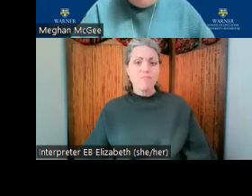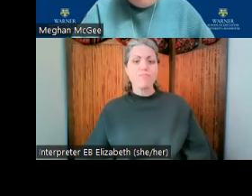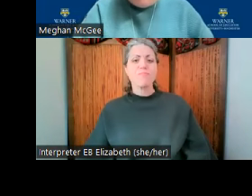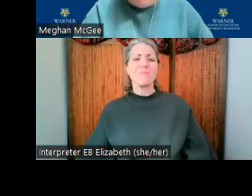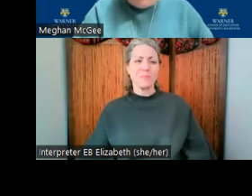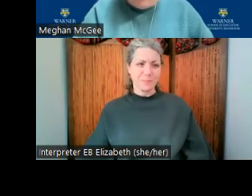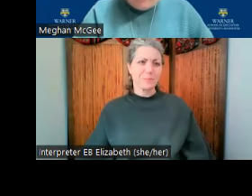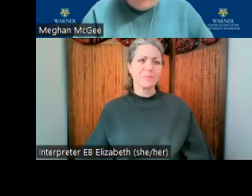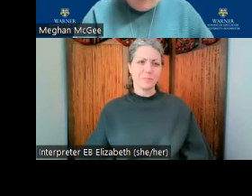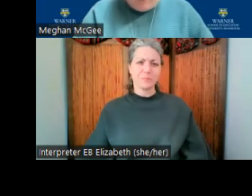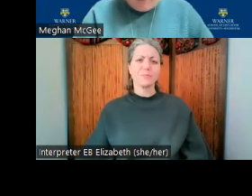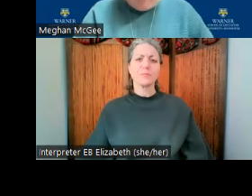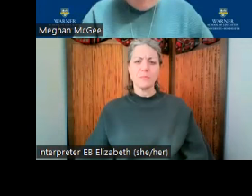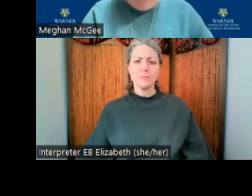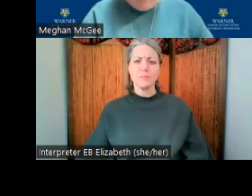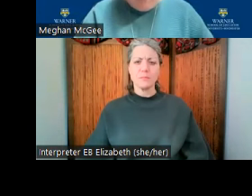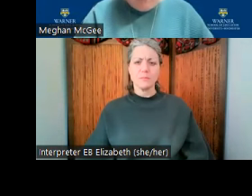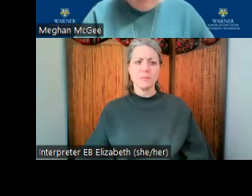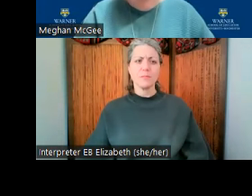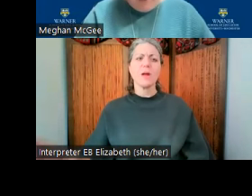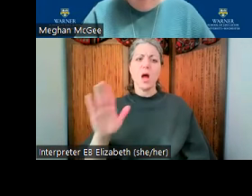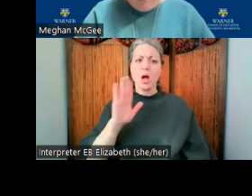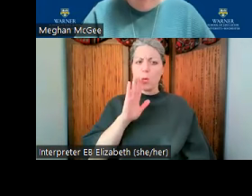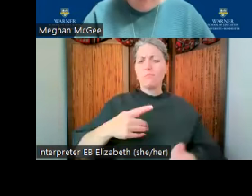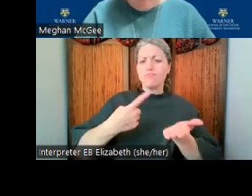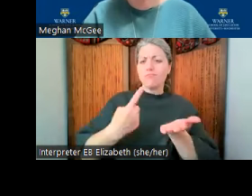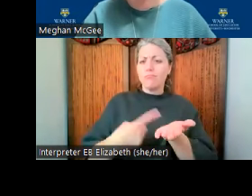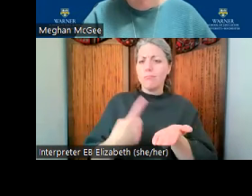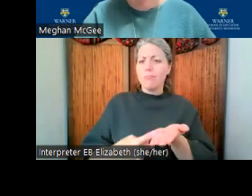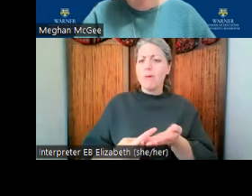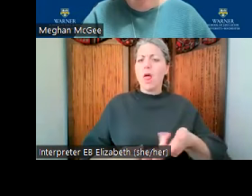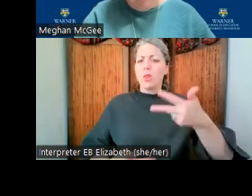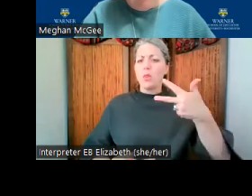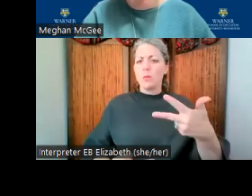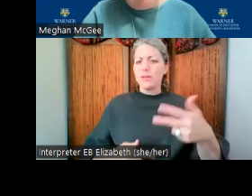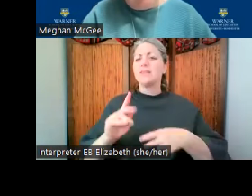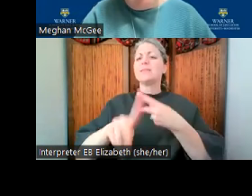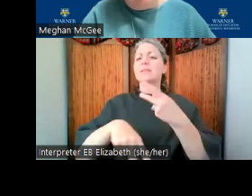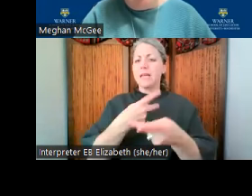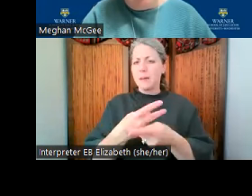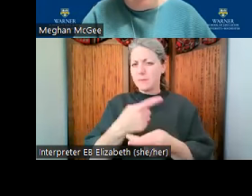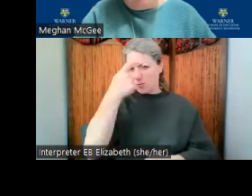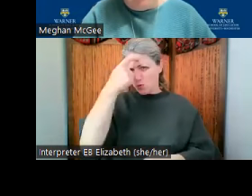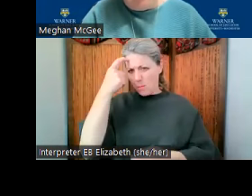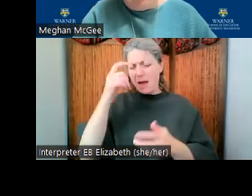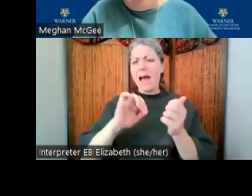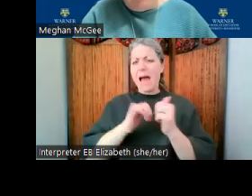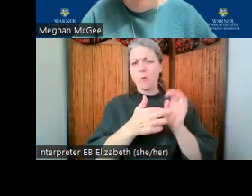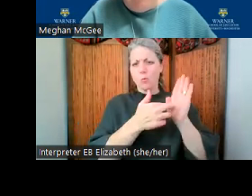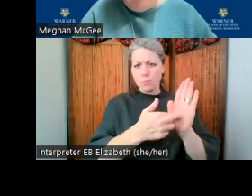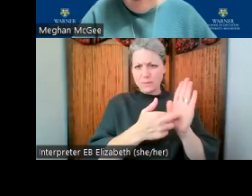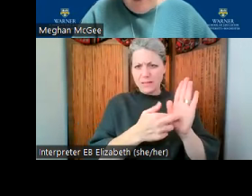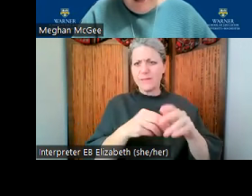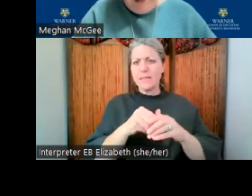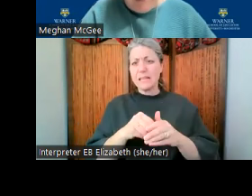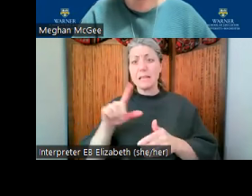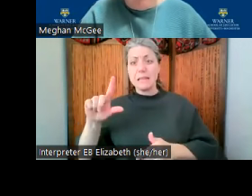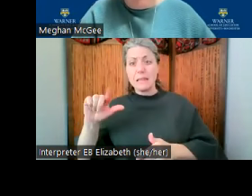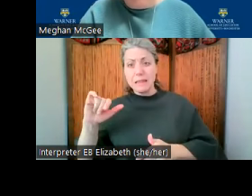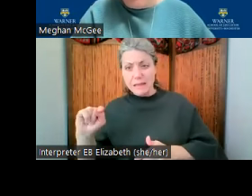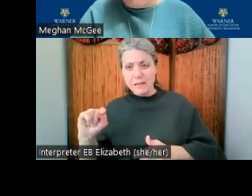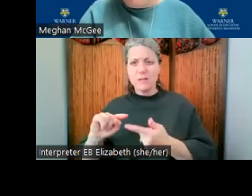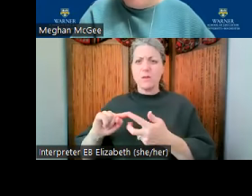A brief distinction here about trauma and how trauma is represented in literature and research. If anybody